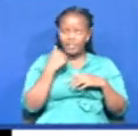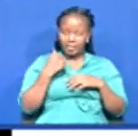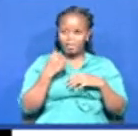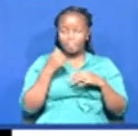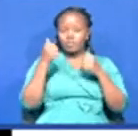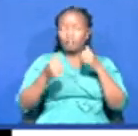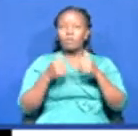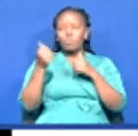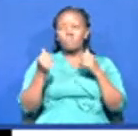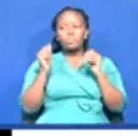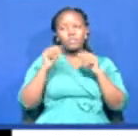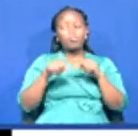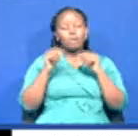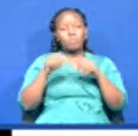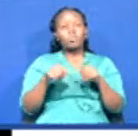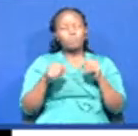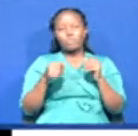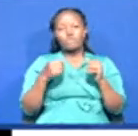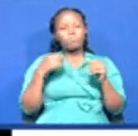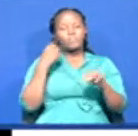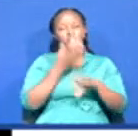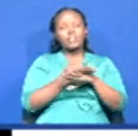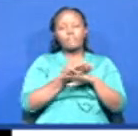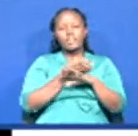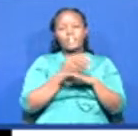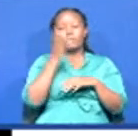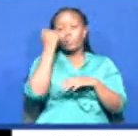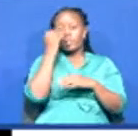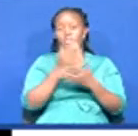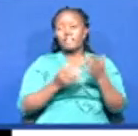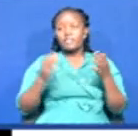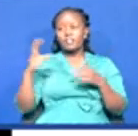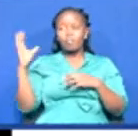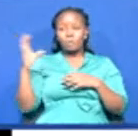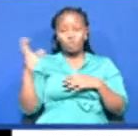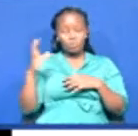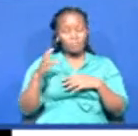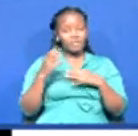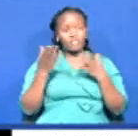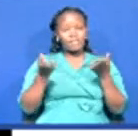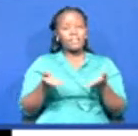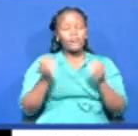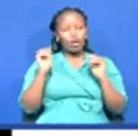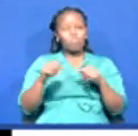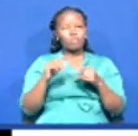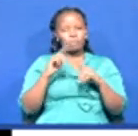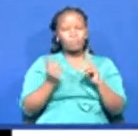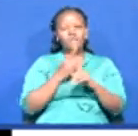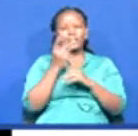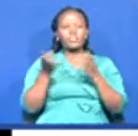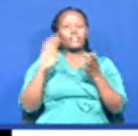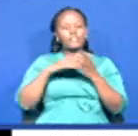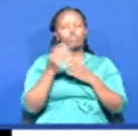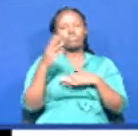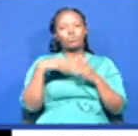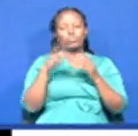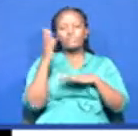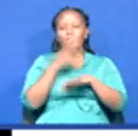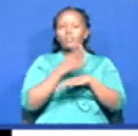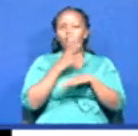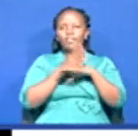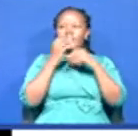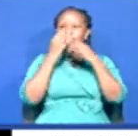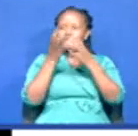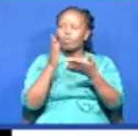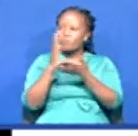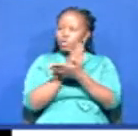will be counterproductive because some of those consumers might end up becoming again counterfeiters. So then how much information then do you release to them? So